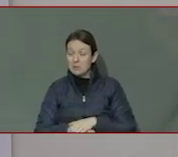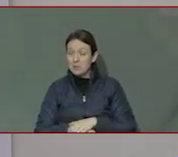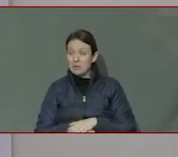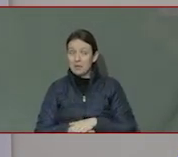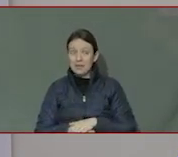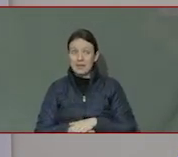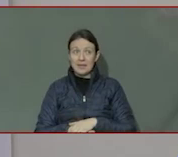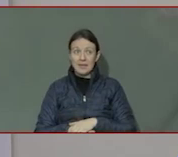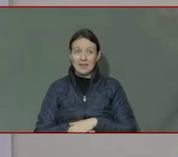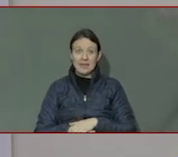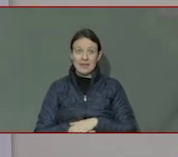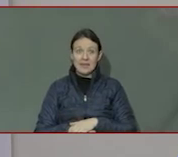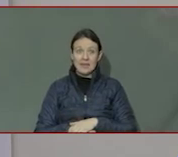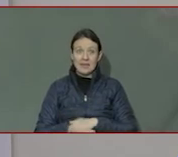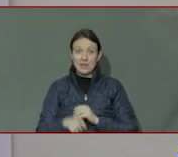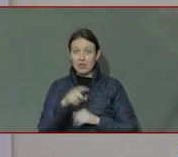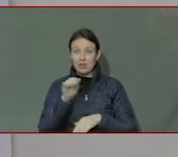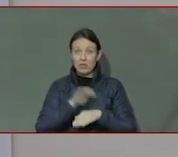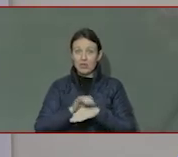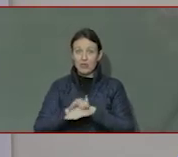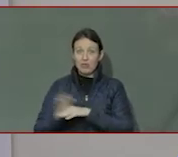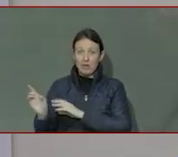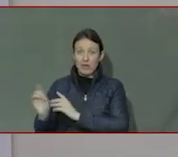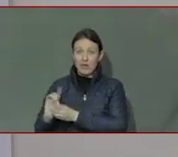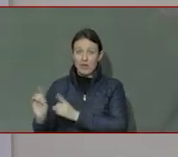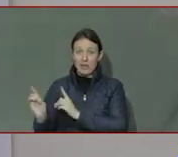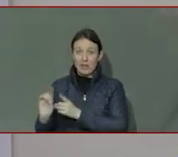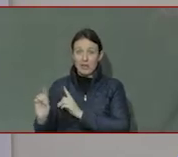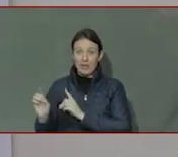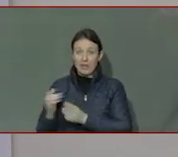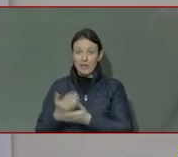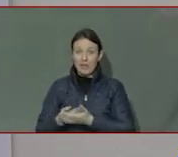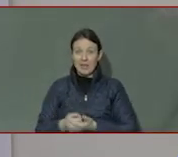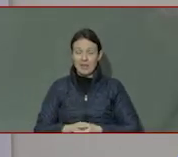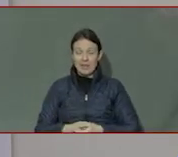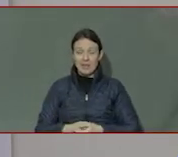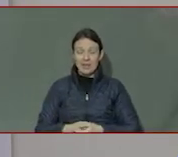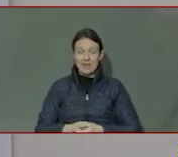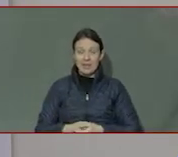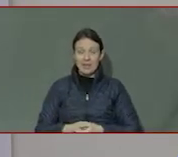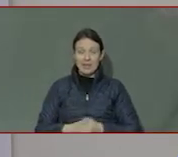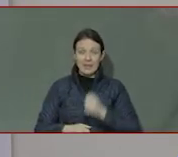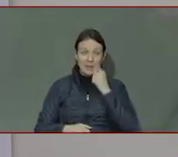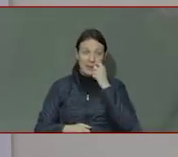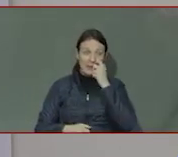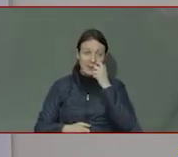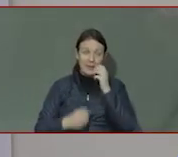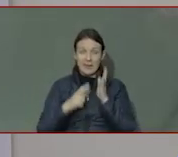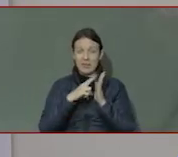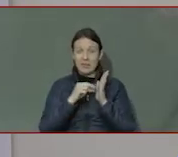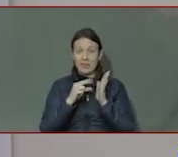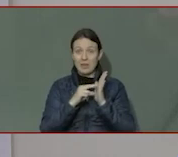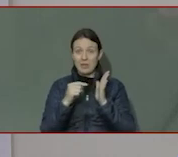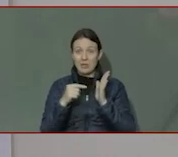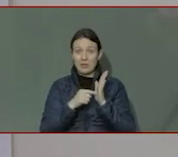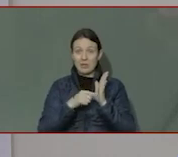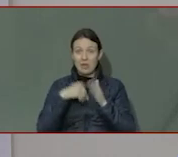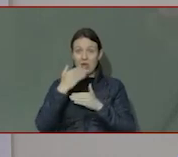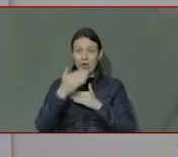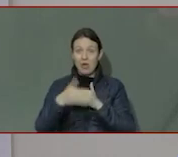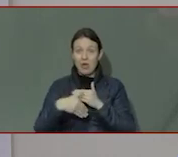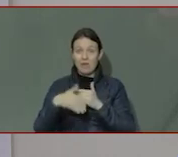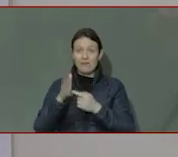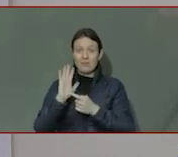And those learners viewing the video, you can reason on it. The notes are attached to the video every